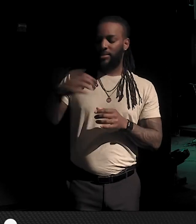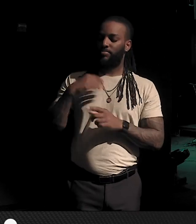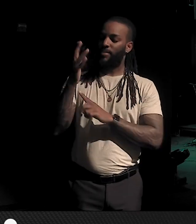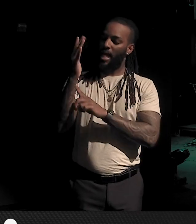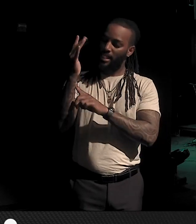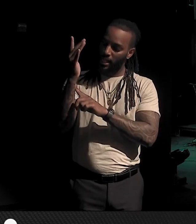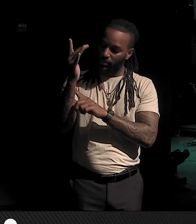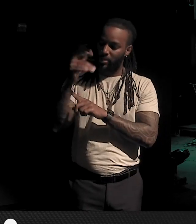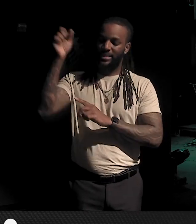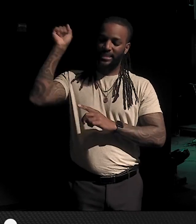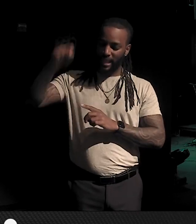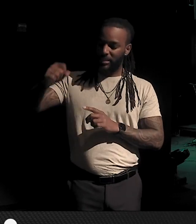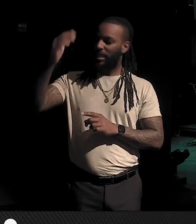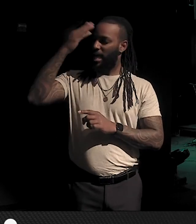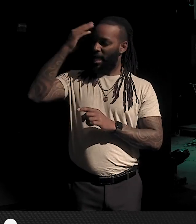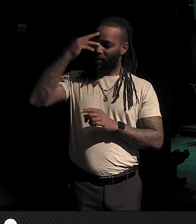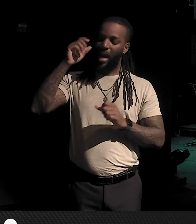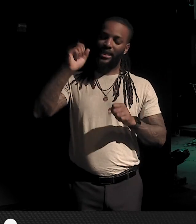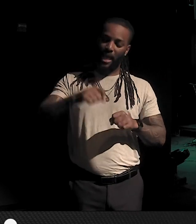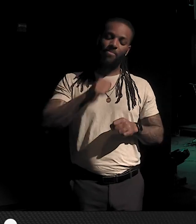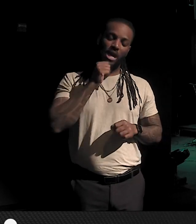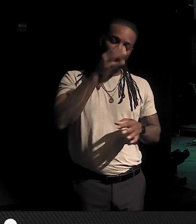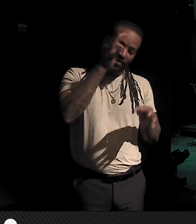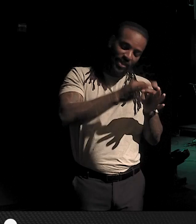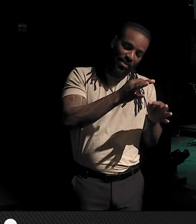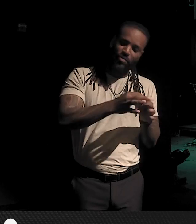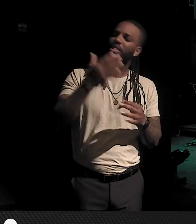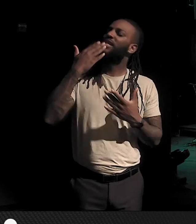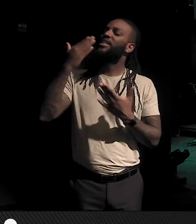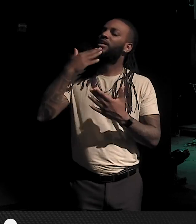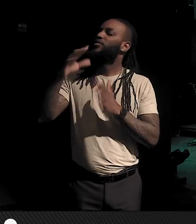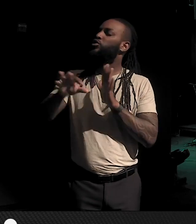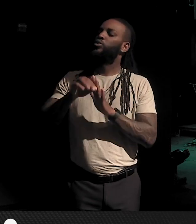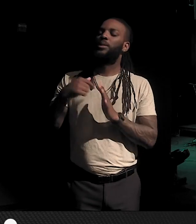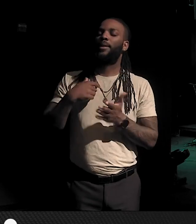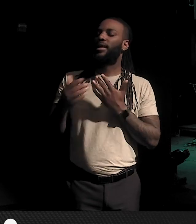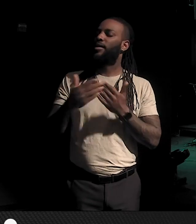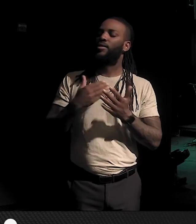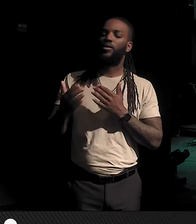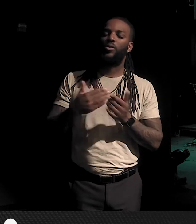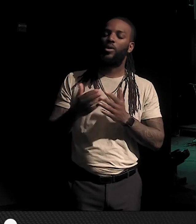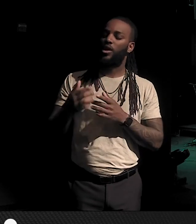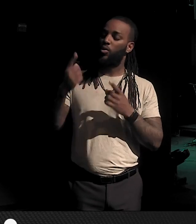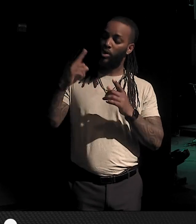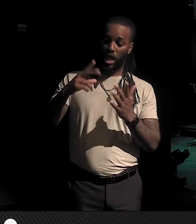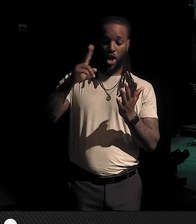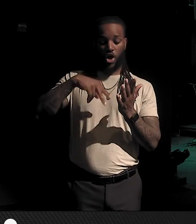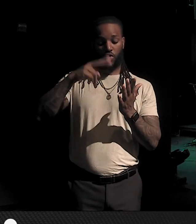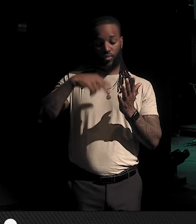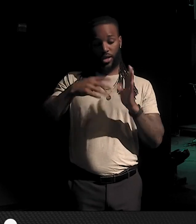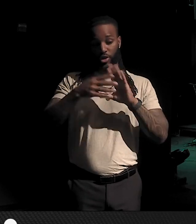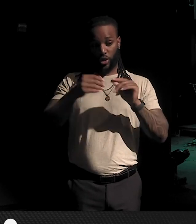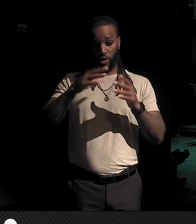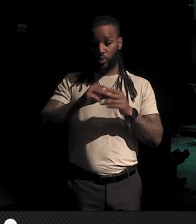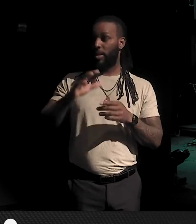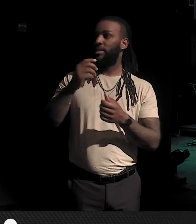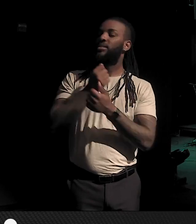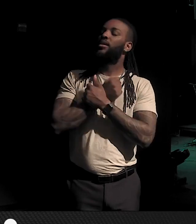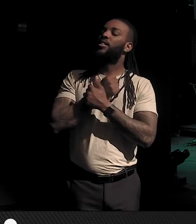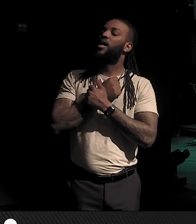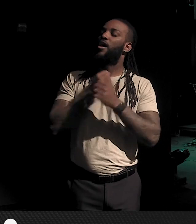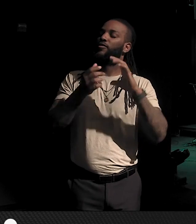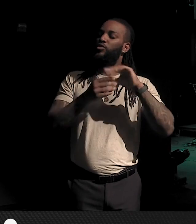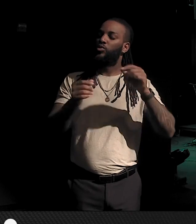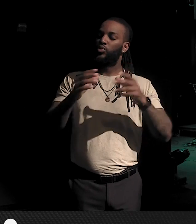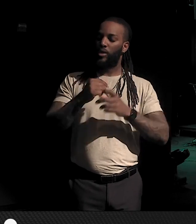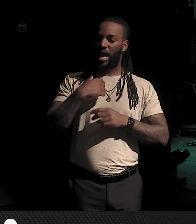Yes, I know that I can be unfaithful. Thank you for choosing me despite my unfaithfulness. When I read this story, this love story,